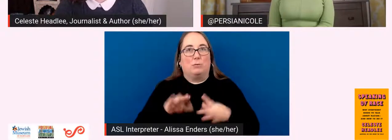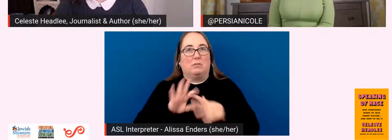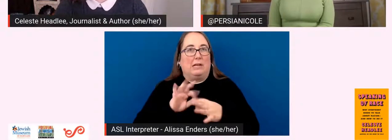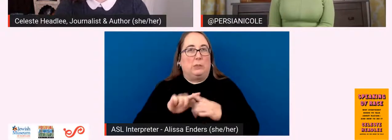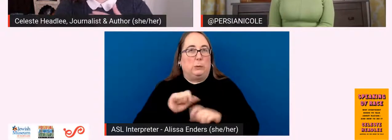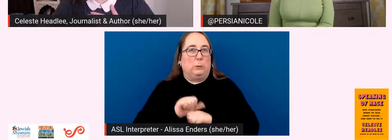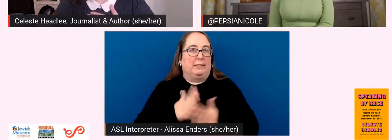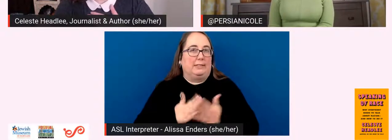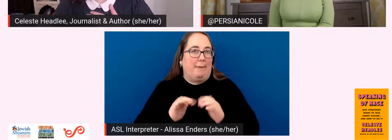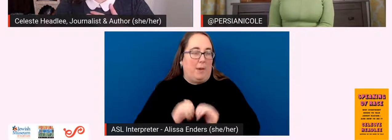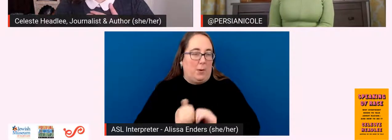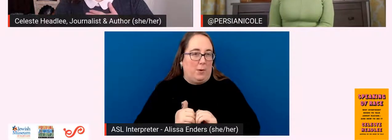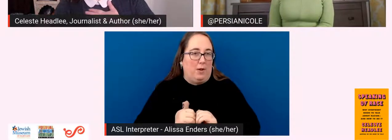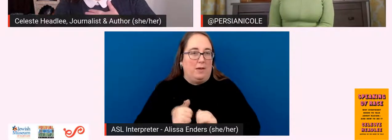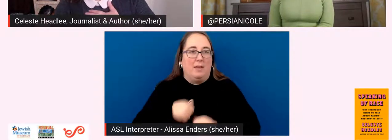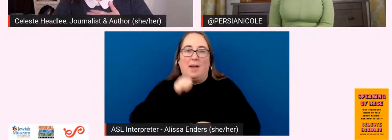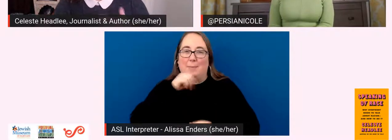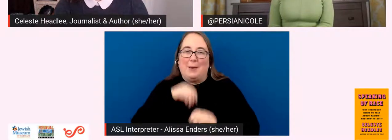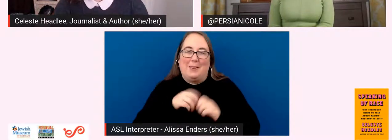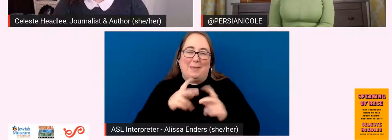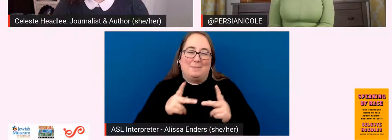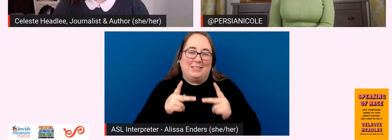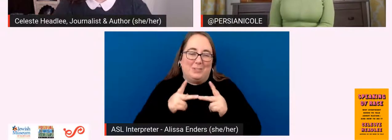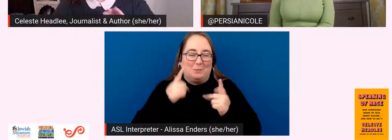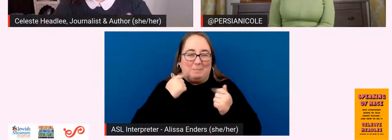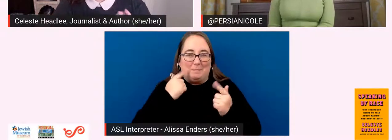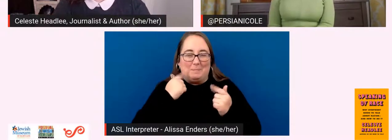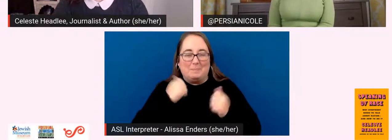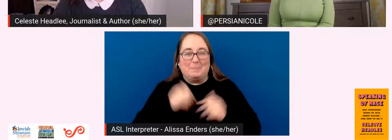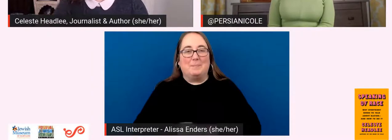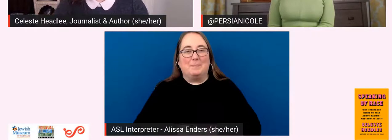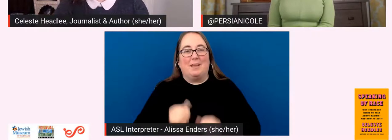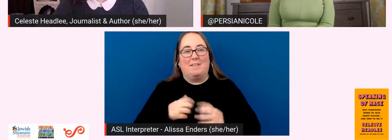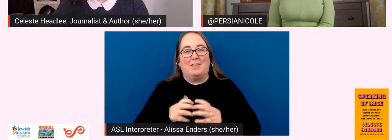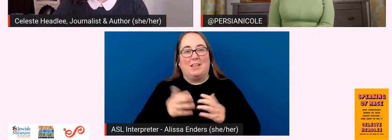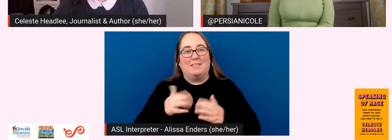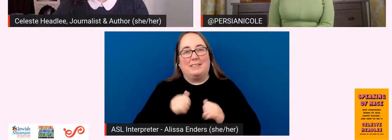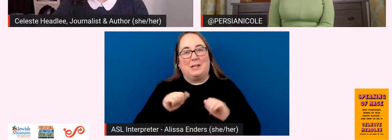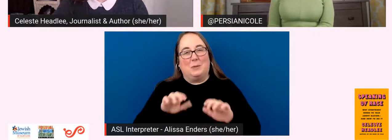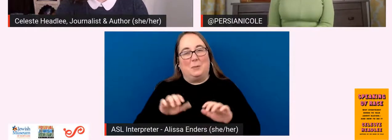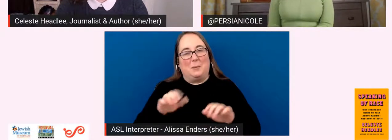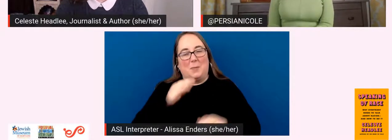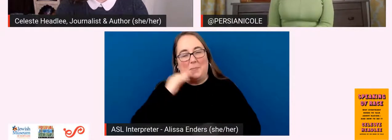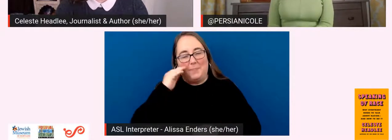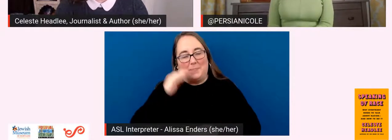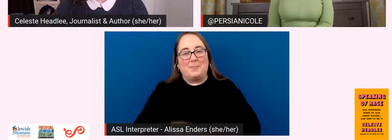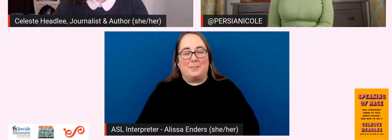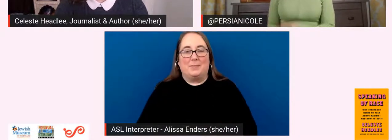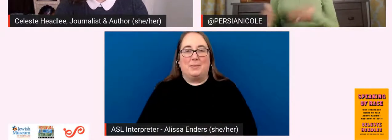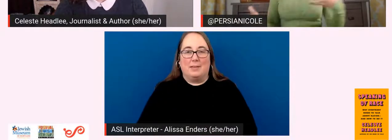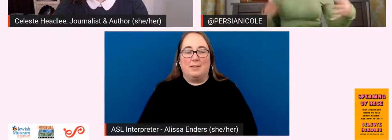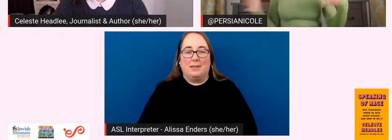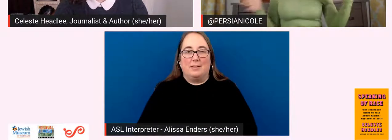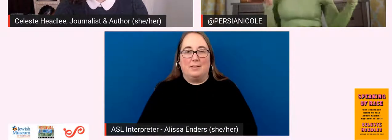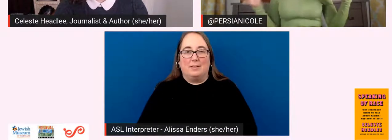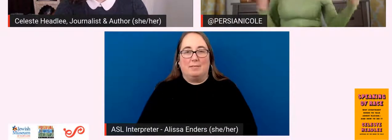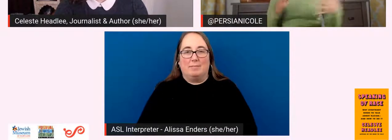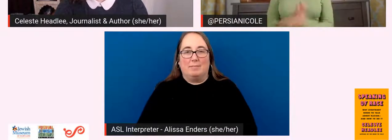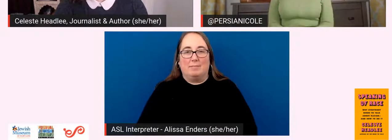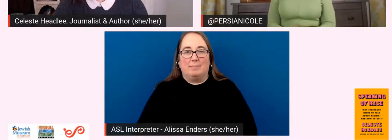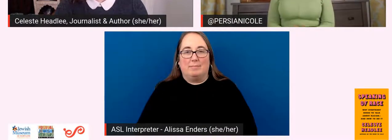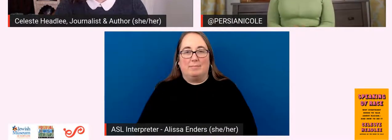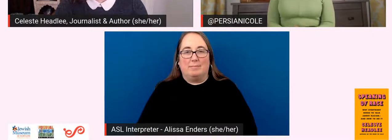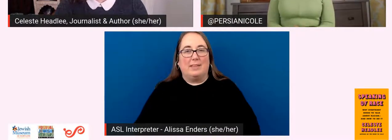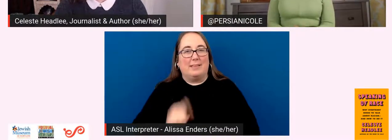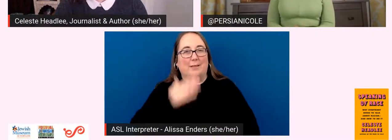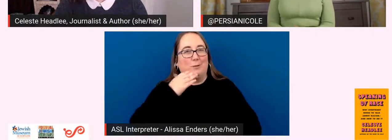somehow. So I'm not in that position. I have lots of things I can do. Yeah, so that's always good to kind of get your mind off of